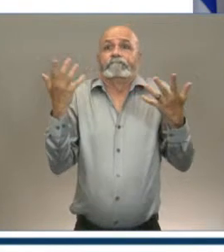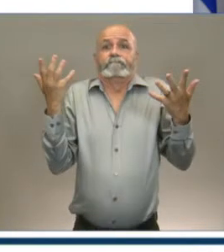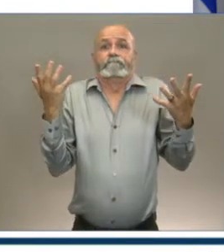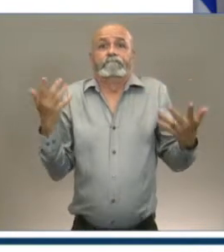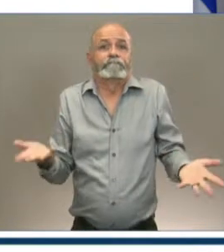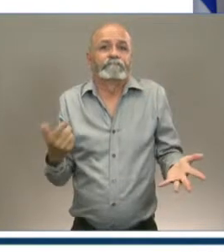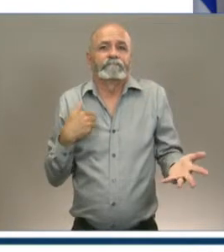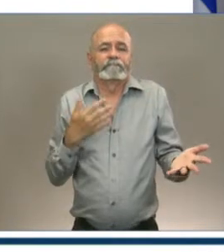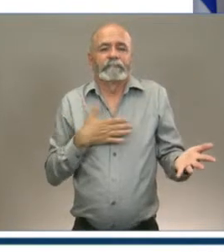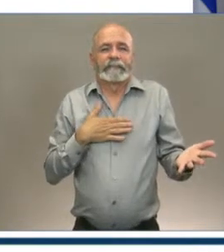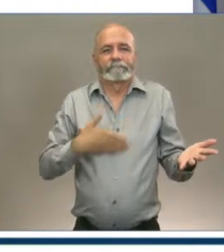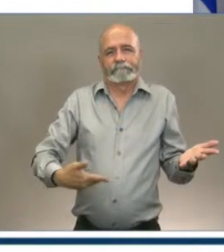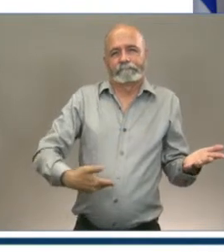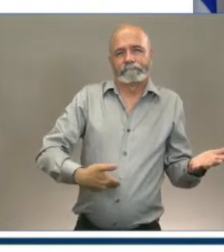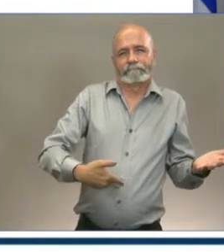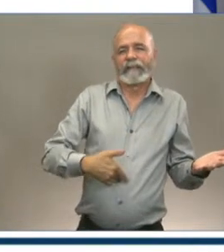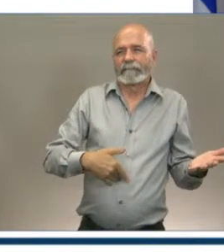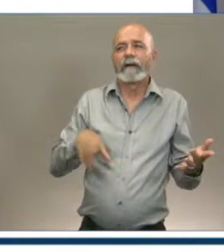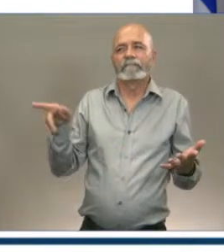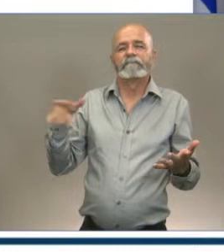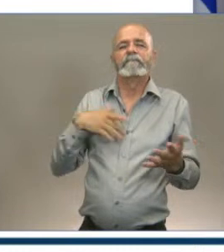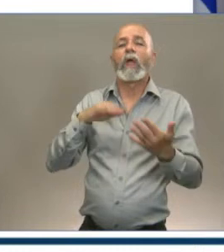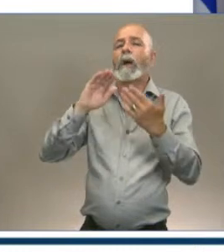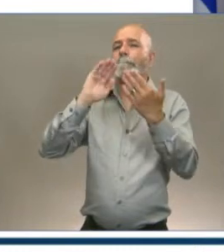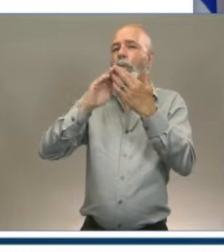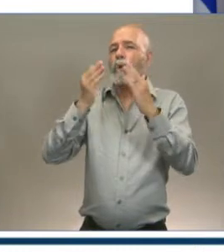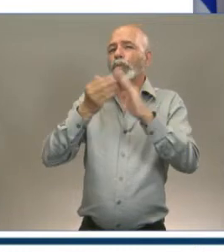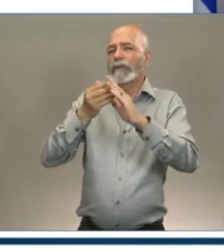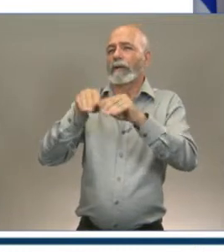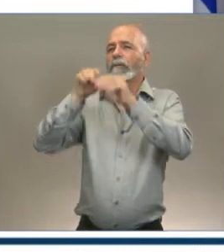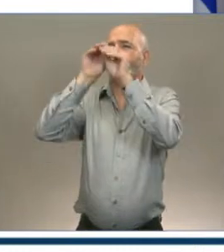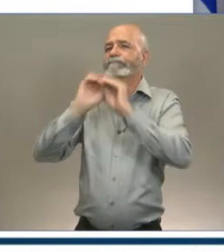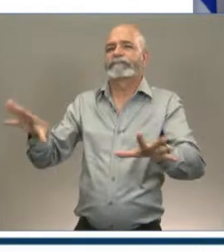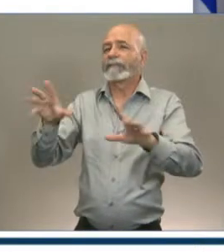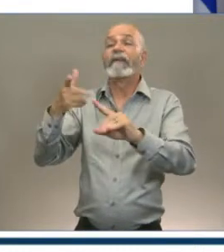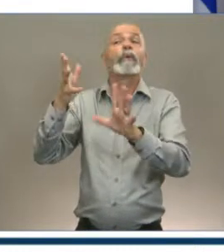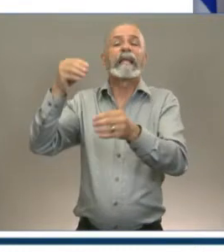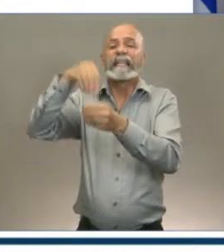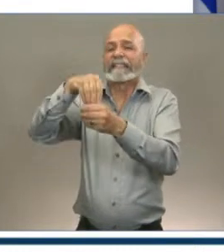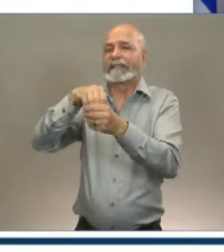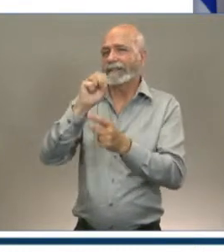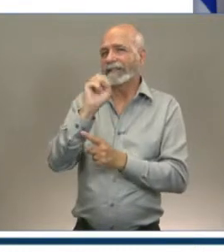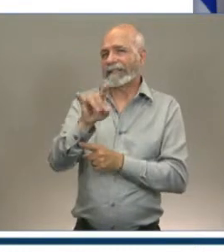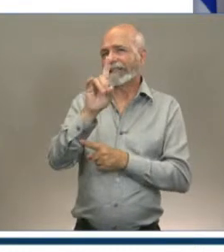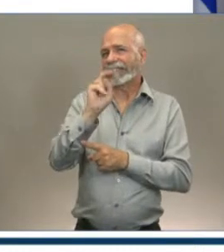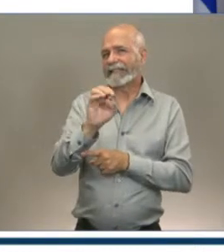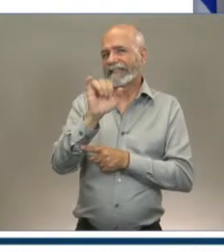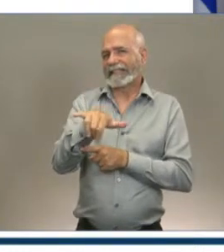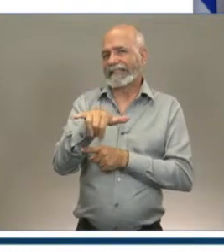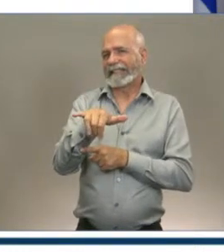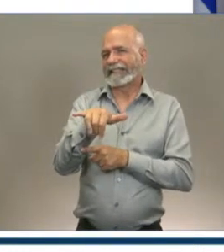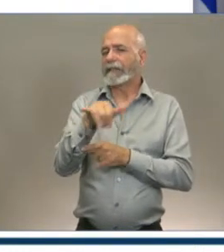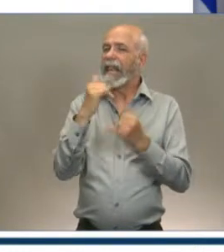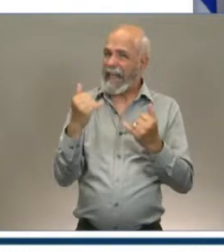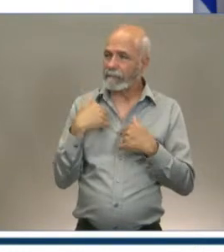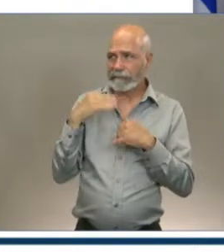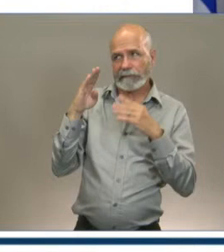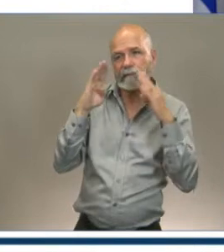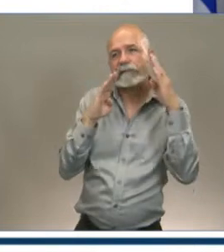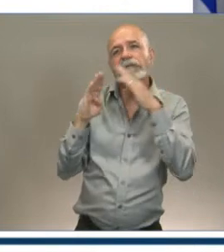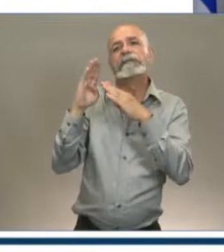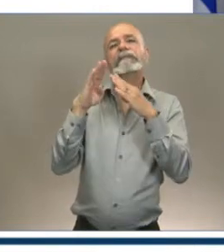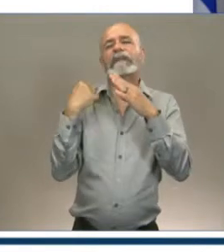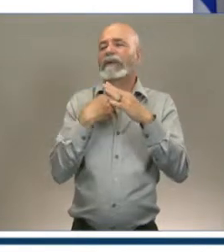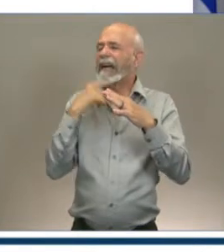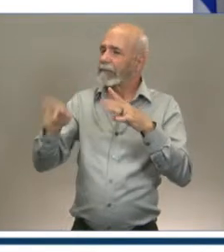is some community spread in Sydney. This is definitely a concern and we have to be able to contain this spread. So that's why